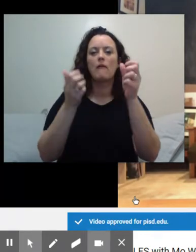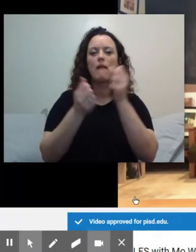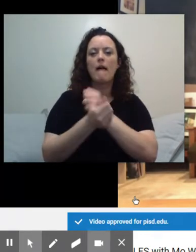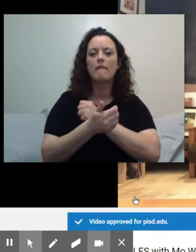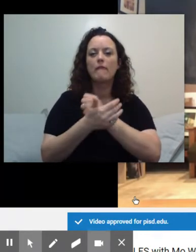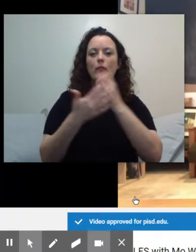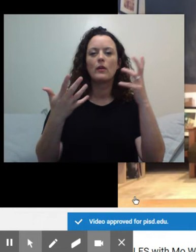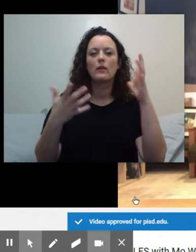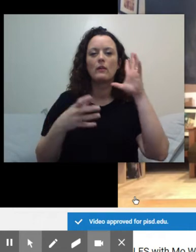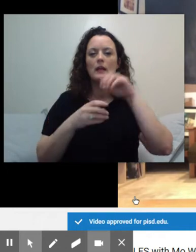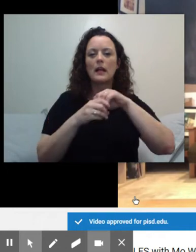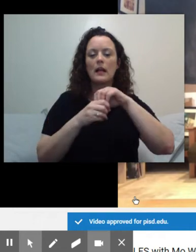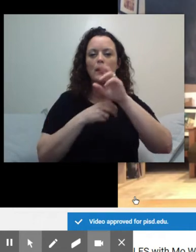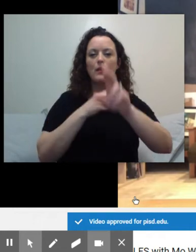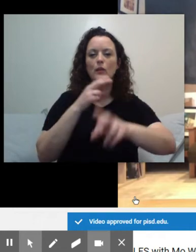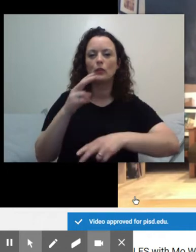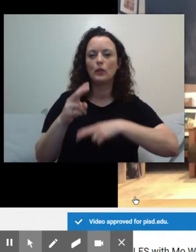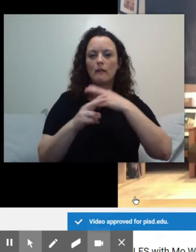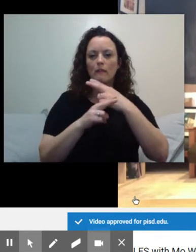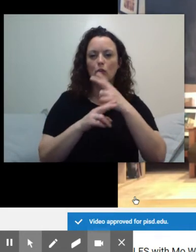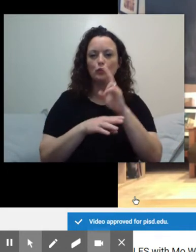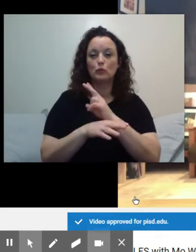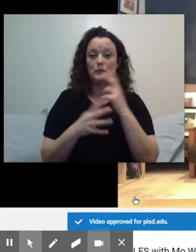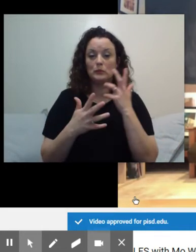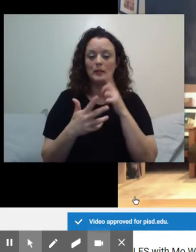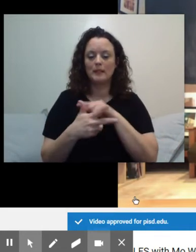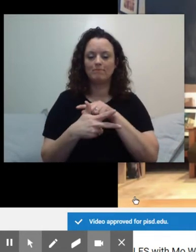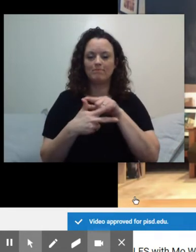3 basic shapes.